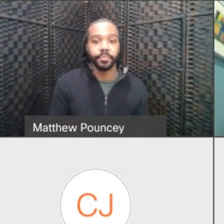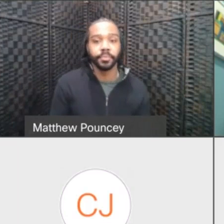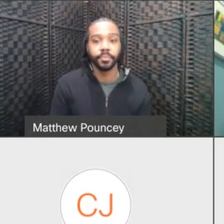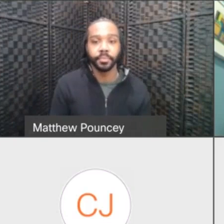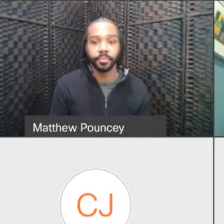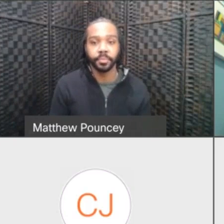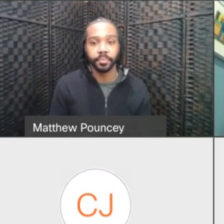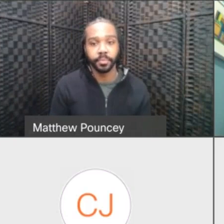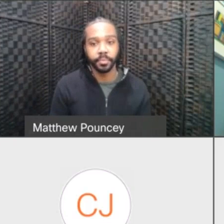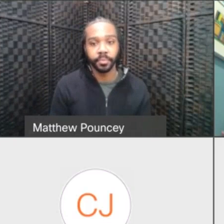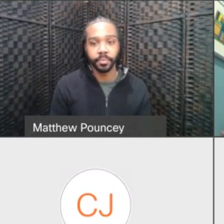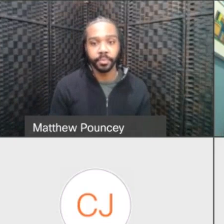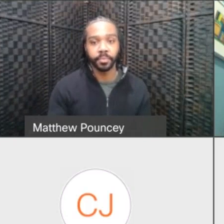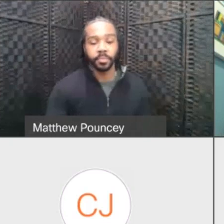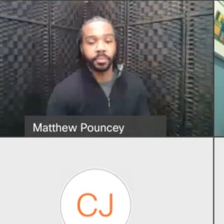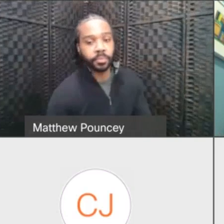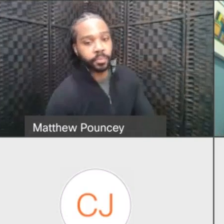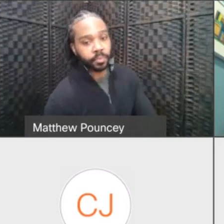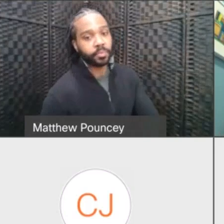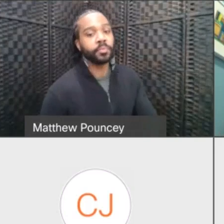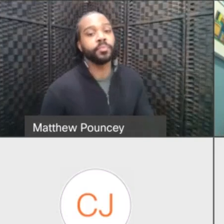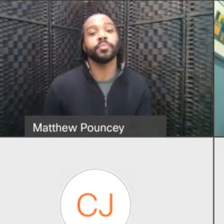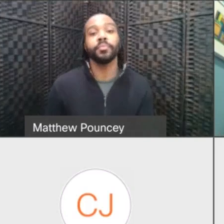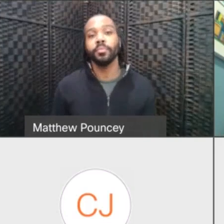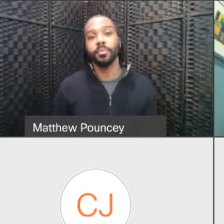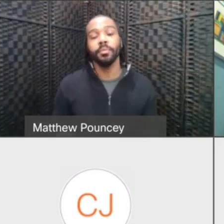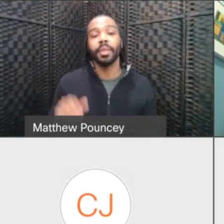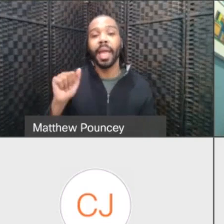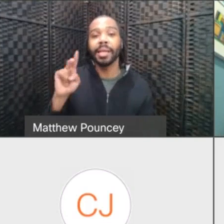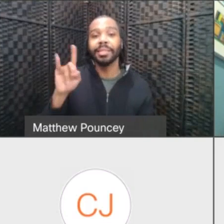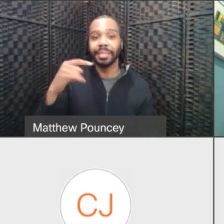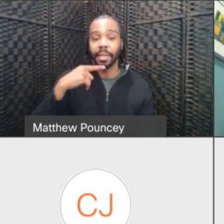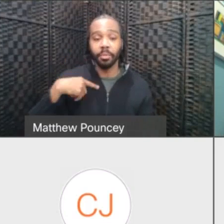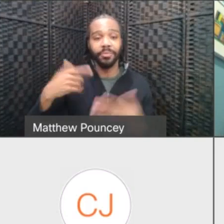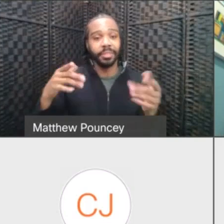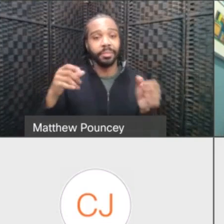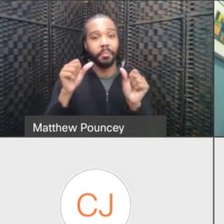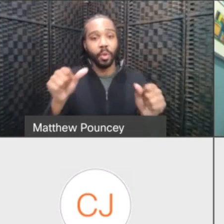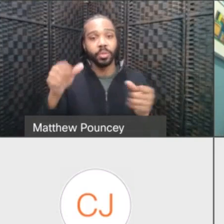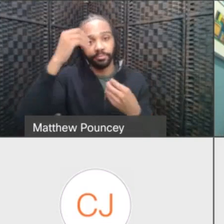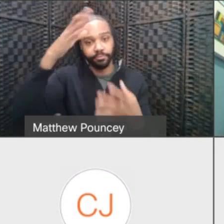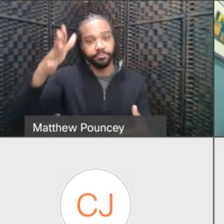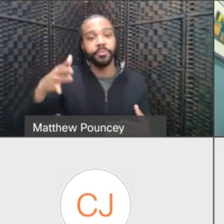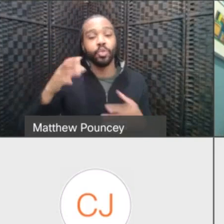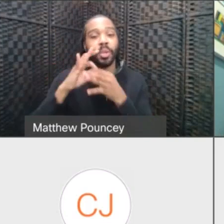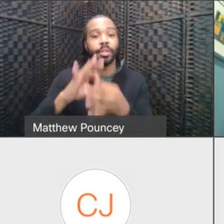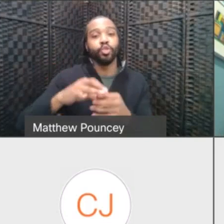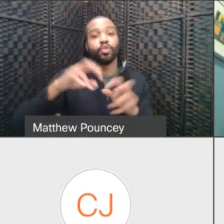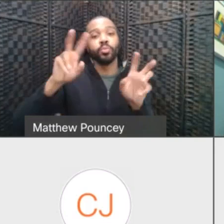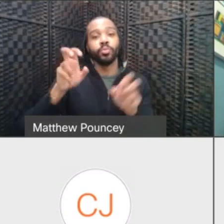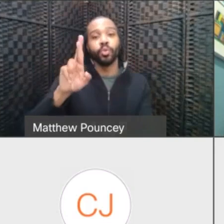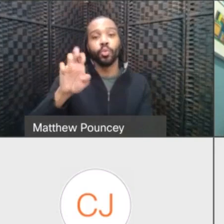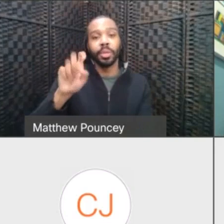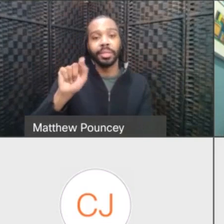And so we've posted the transmittal that went out regarding the retainer payments. The second round of